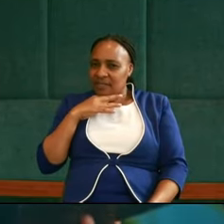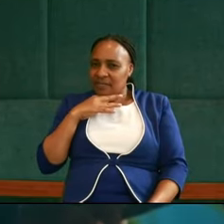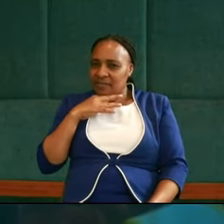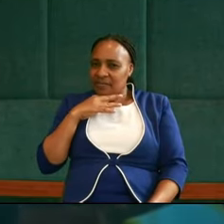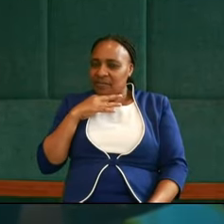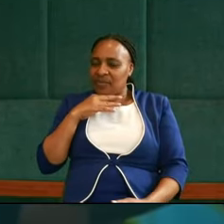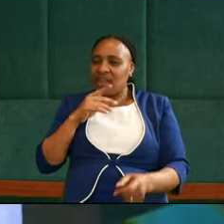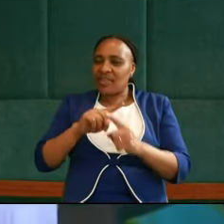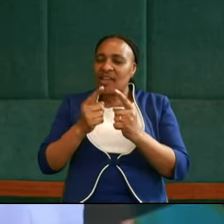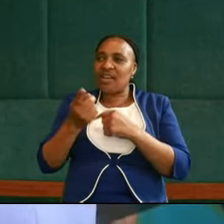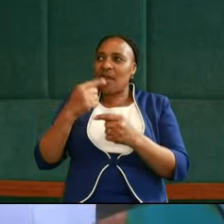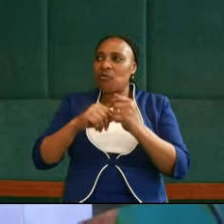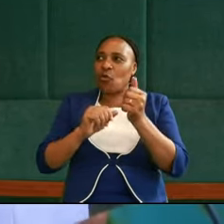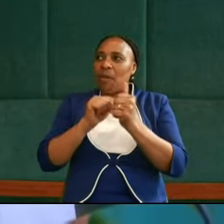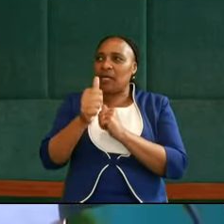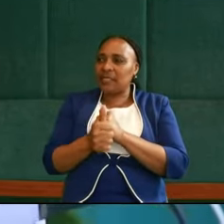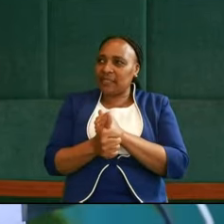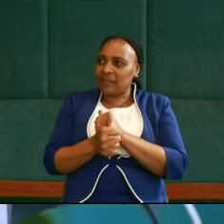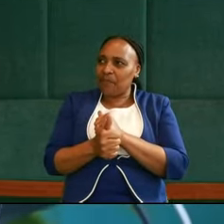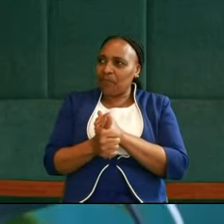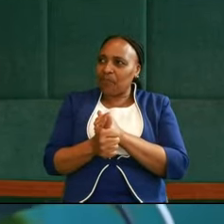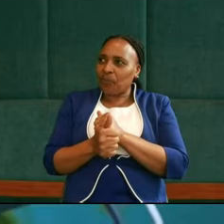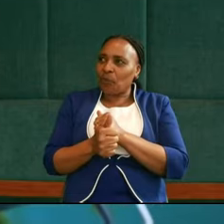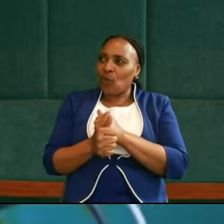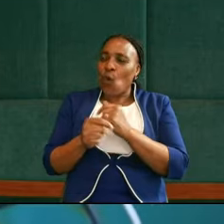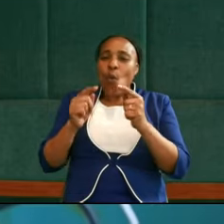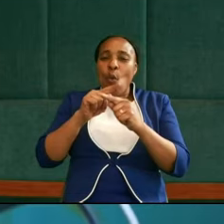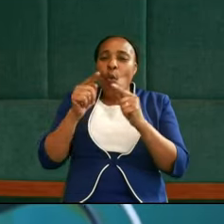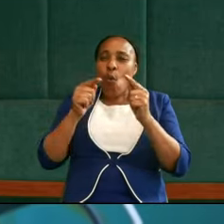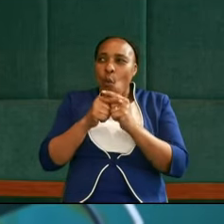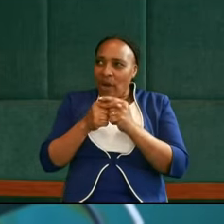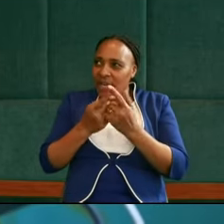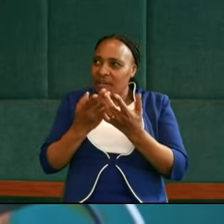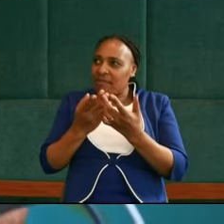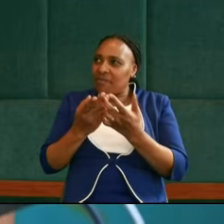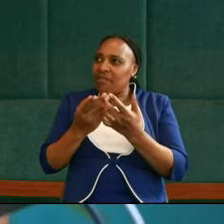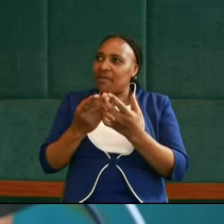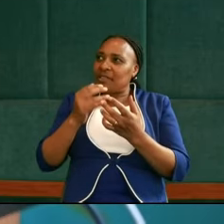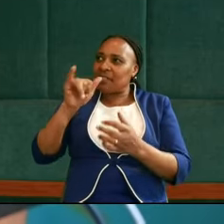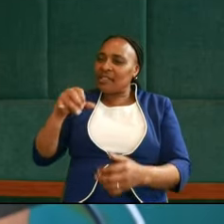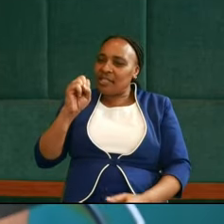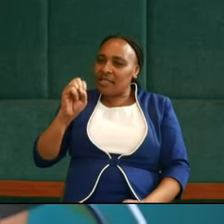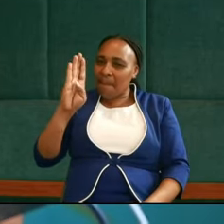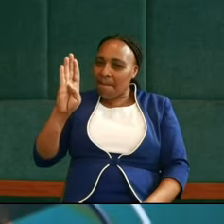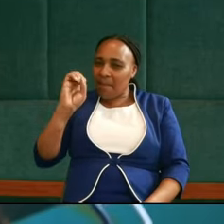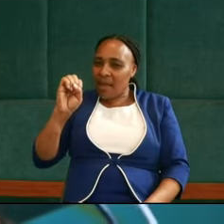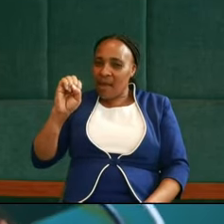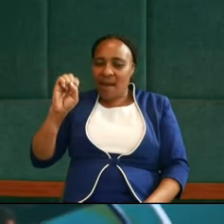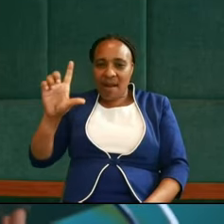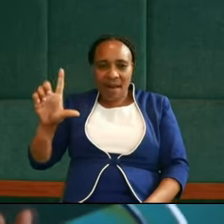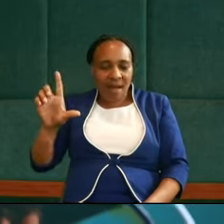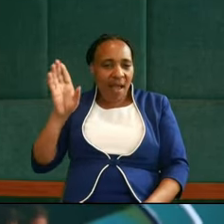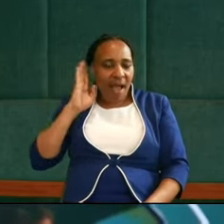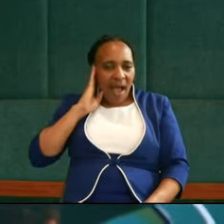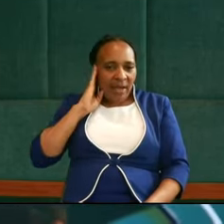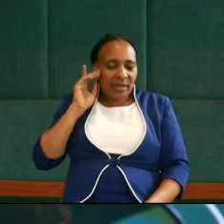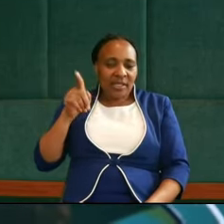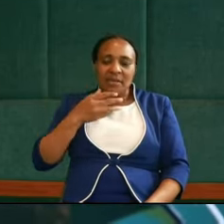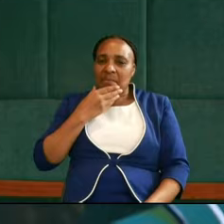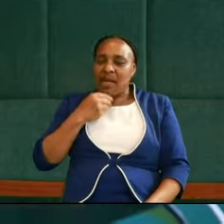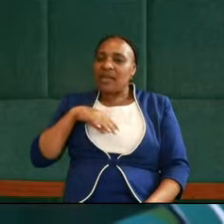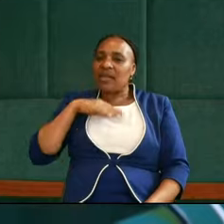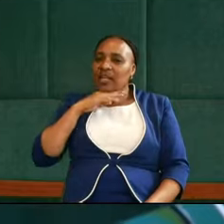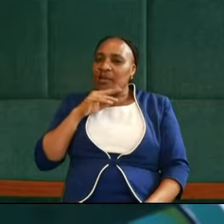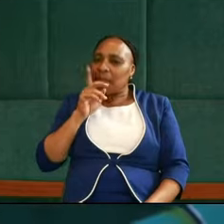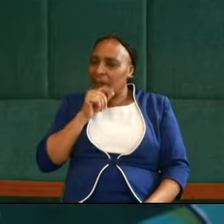And it came to pass, when Jezebel heard that Naboth had been stoned and was dead, that Jezebel said to Ahab,